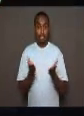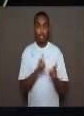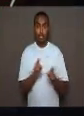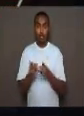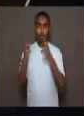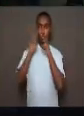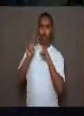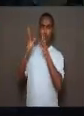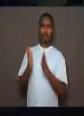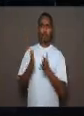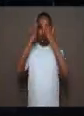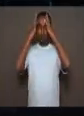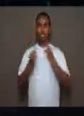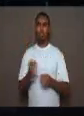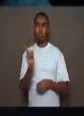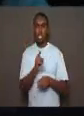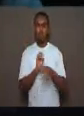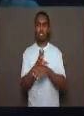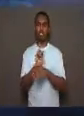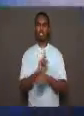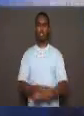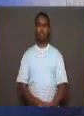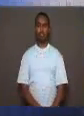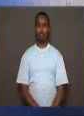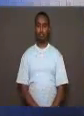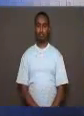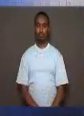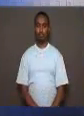the viewer to determine what the message is.